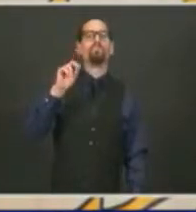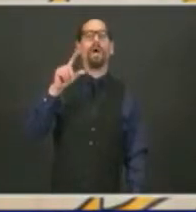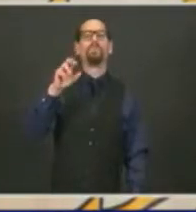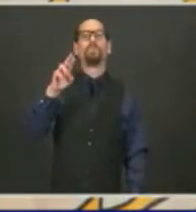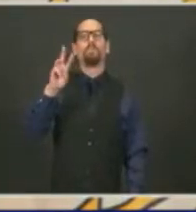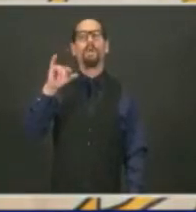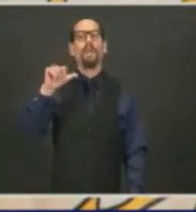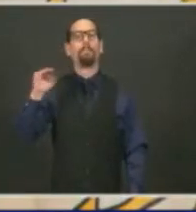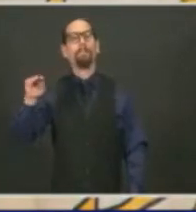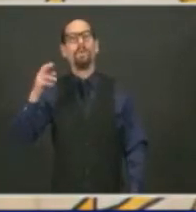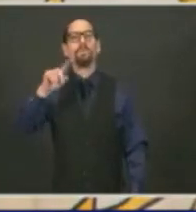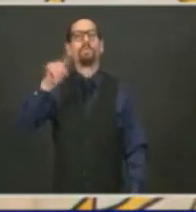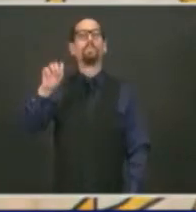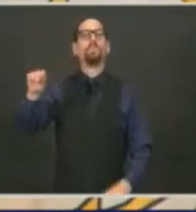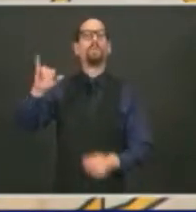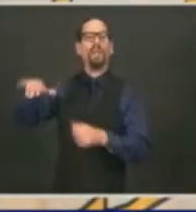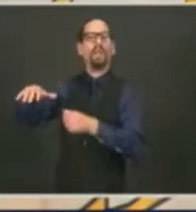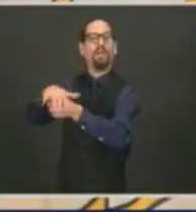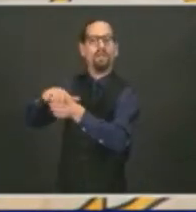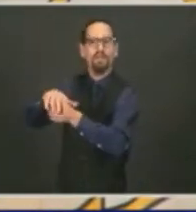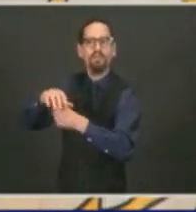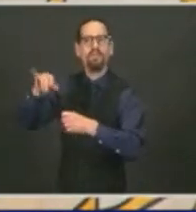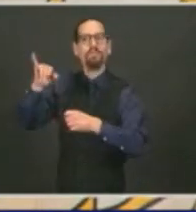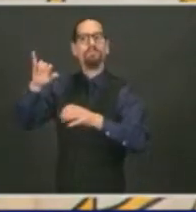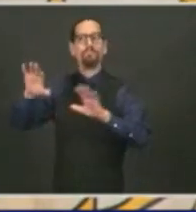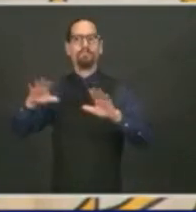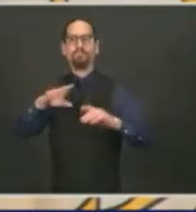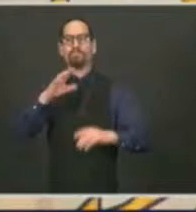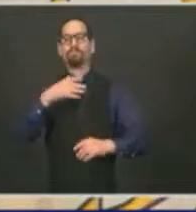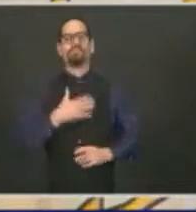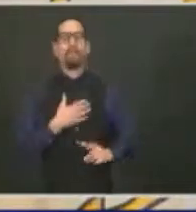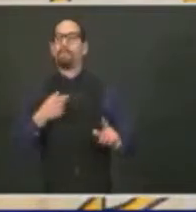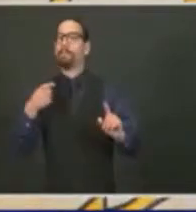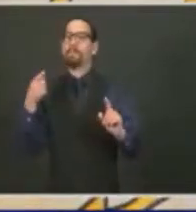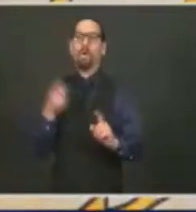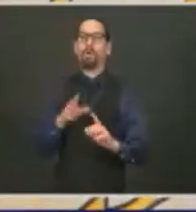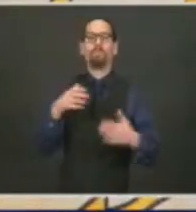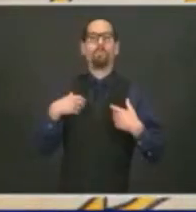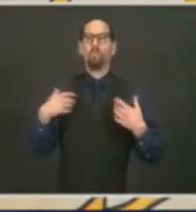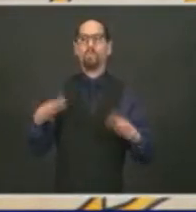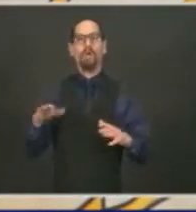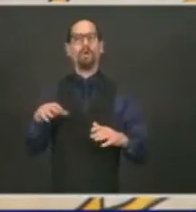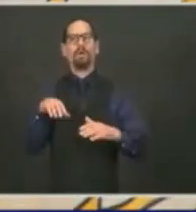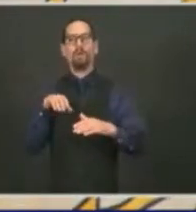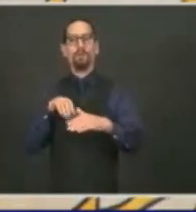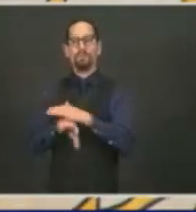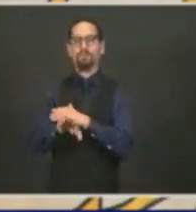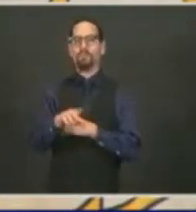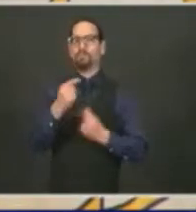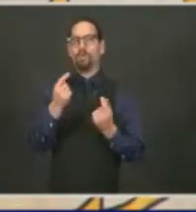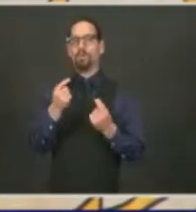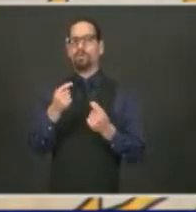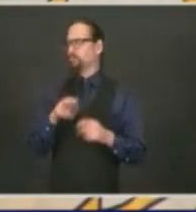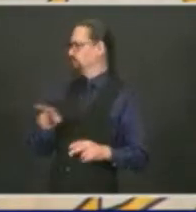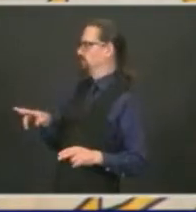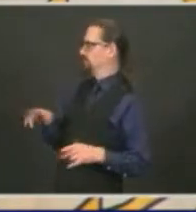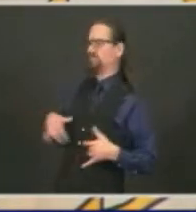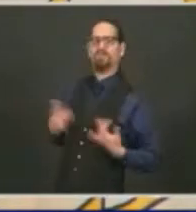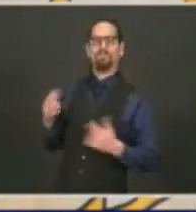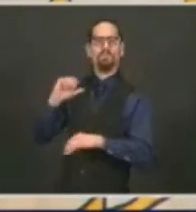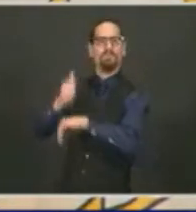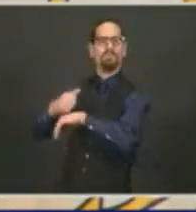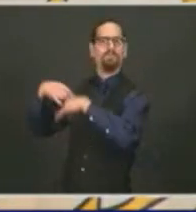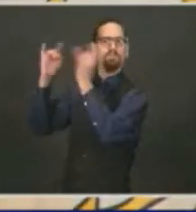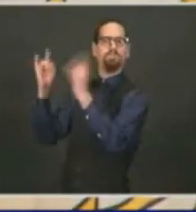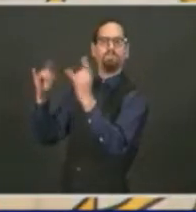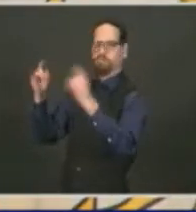Zoo. I really just didn't want people to be surprised if they're going to go out to Garden City and do some Christmas shopping and they see a pop-up test. That's like